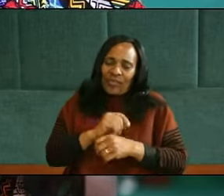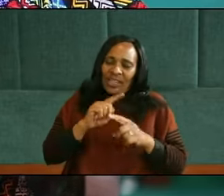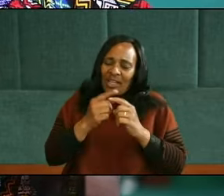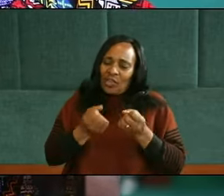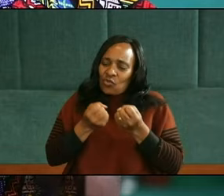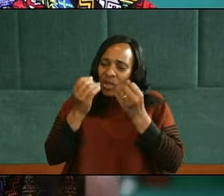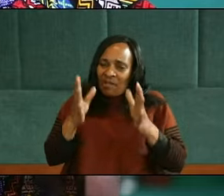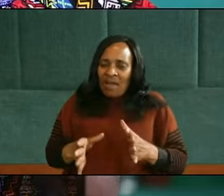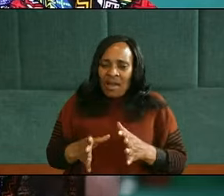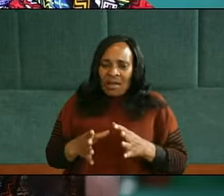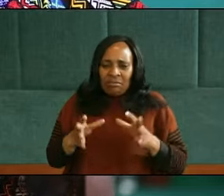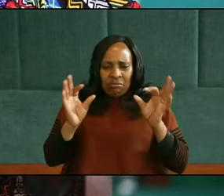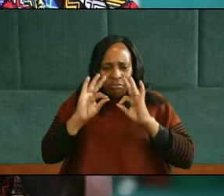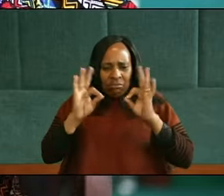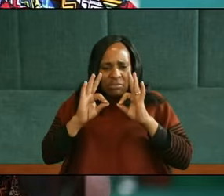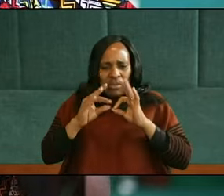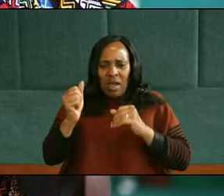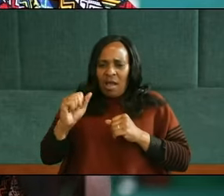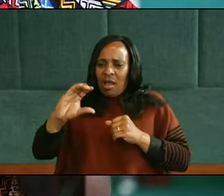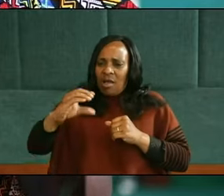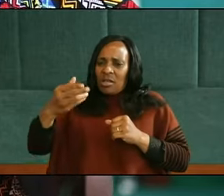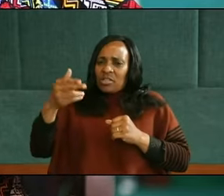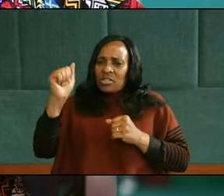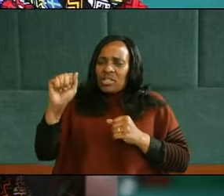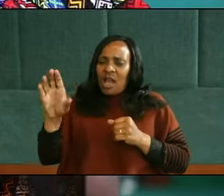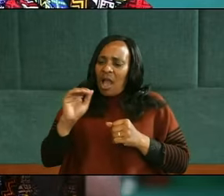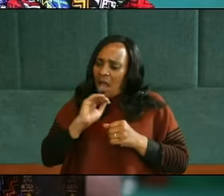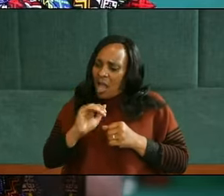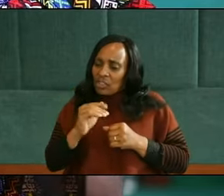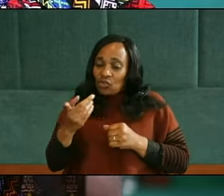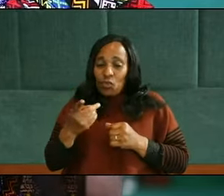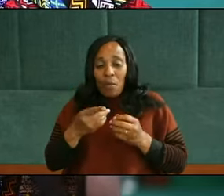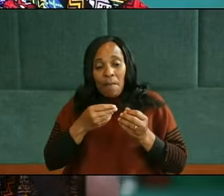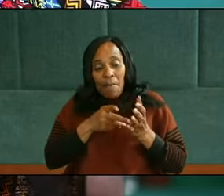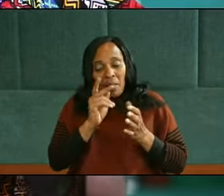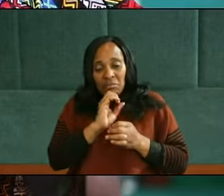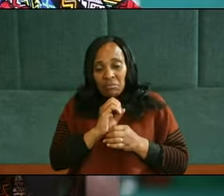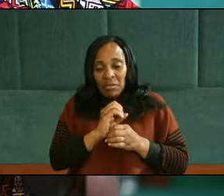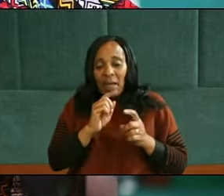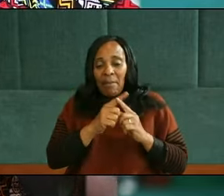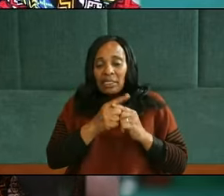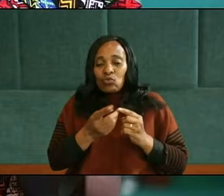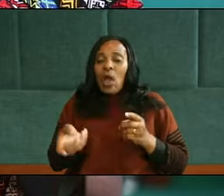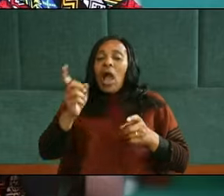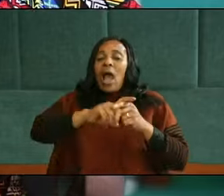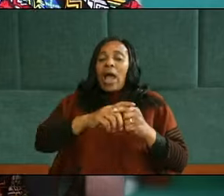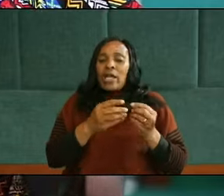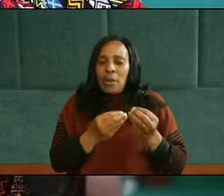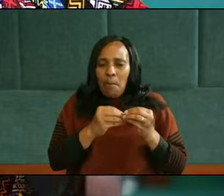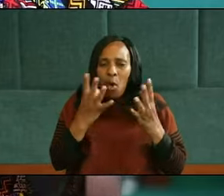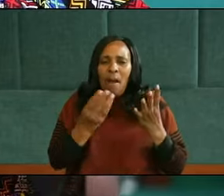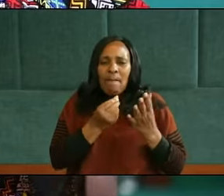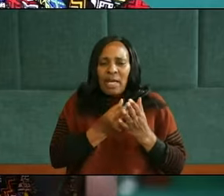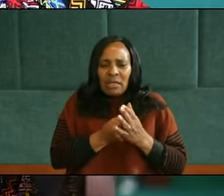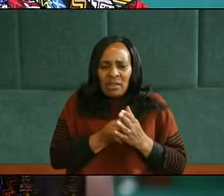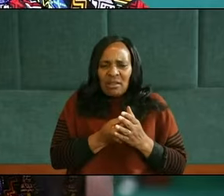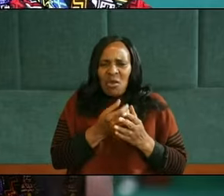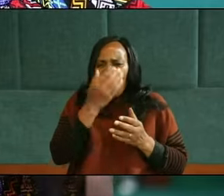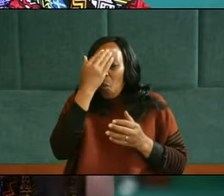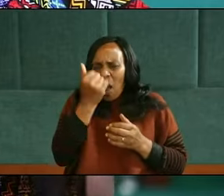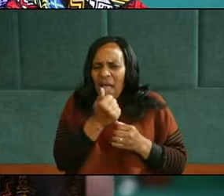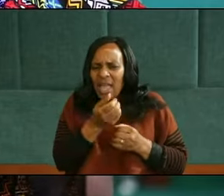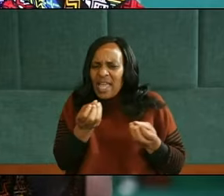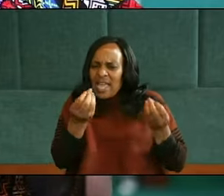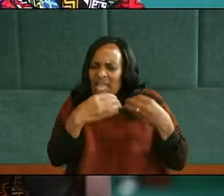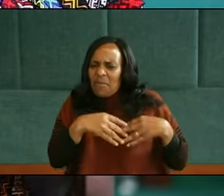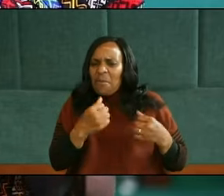driver surprised Achia. He didn't ask her to pay for the ride. Instead, he gave her 50 cedi. Achia didn't understand why he had